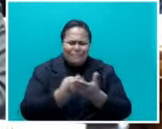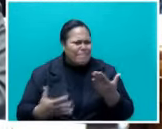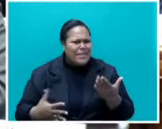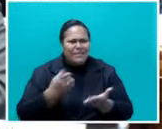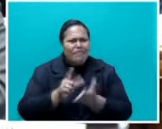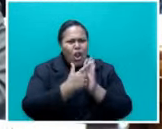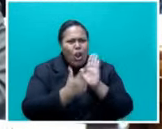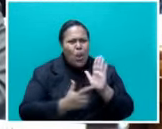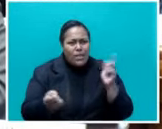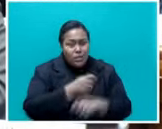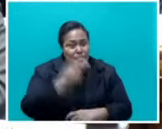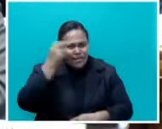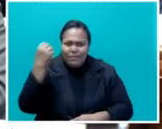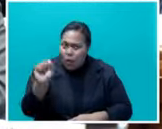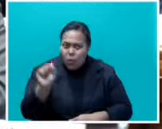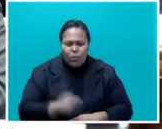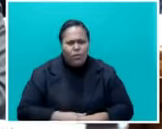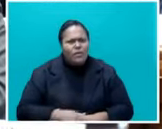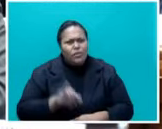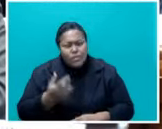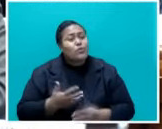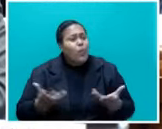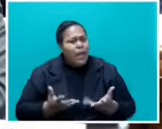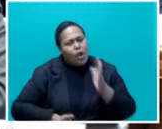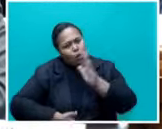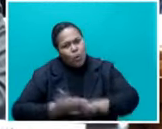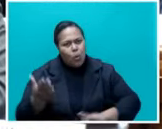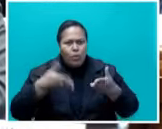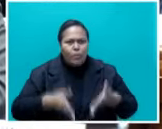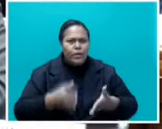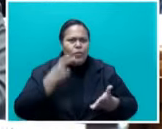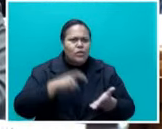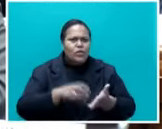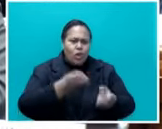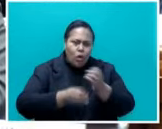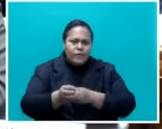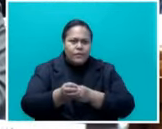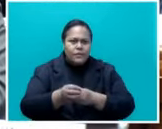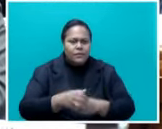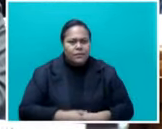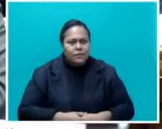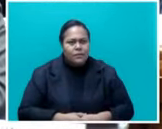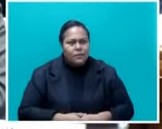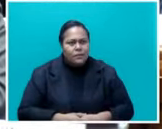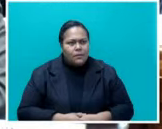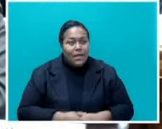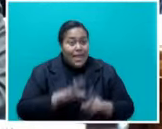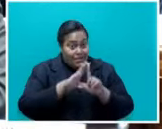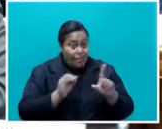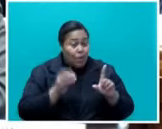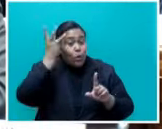poll done. You simply go to the birth registration office. If so, for example, a woman